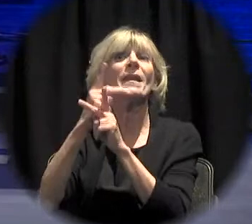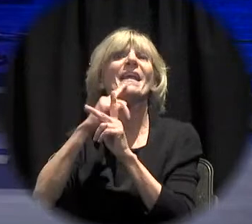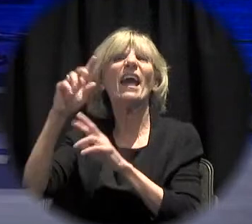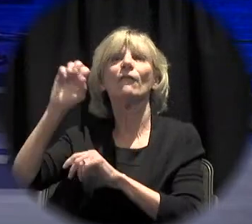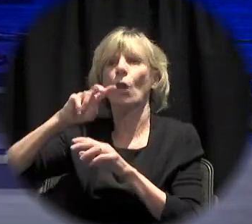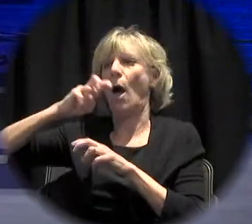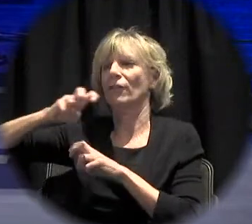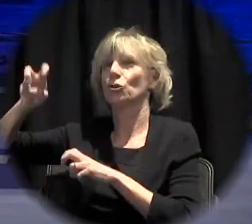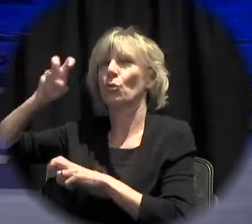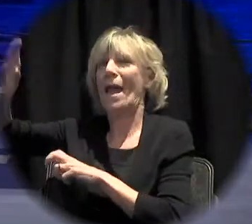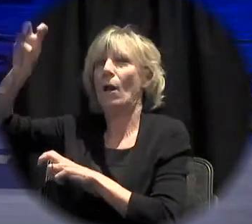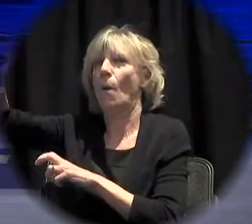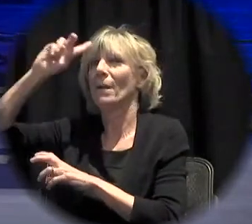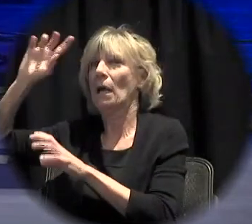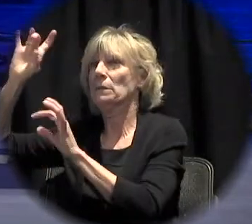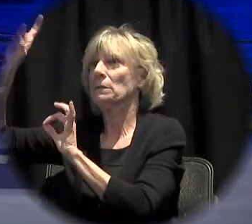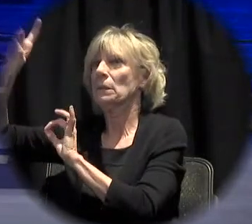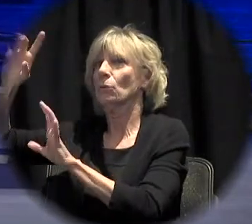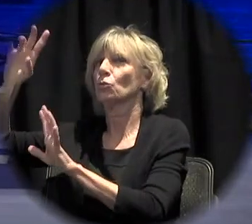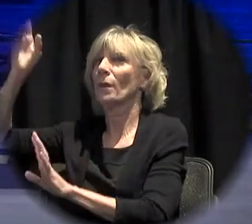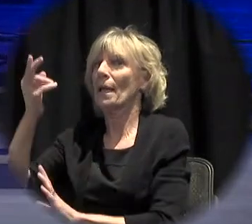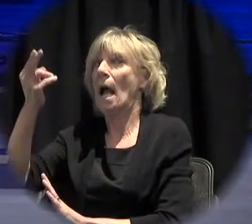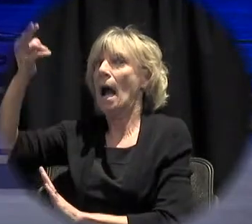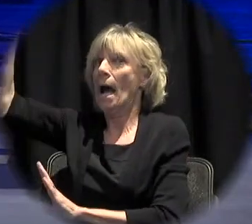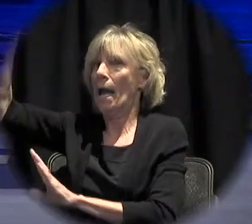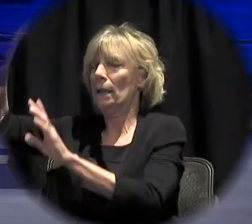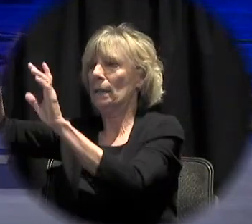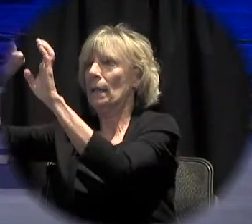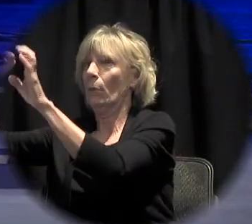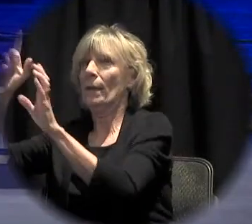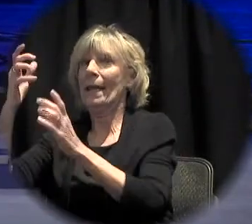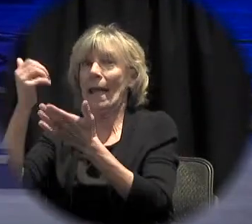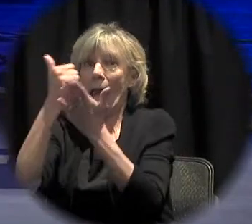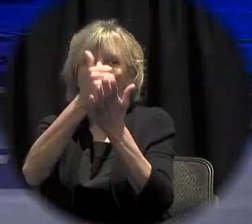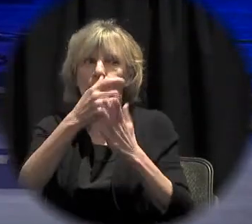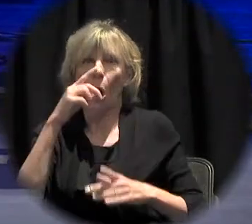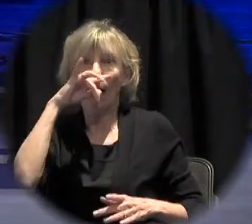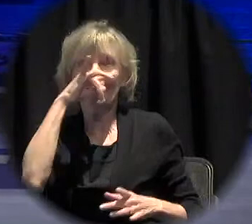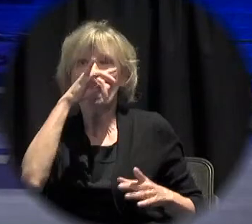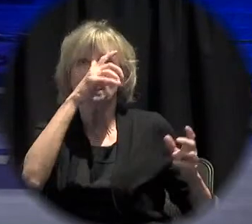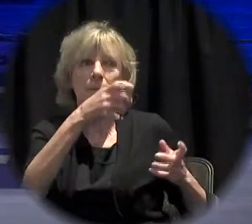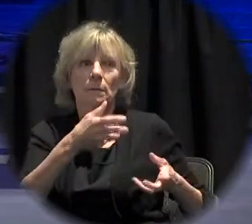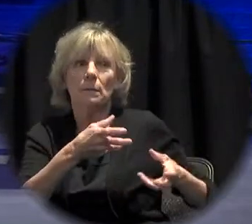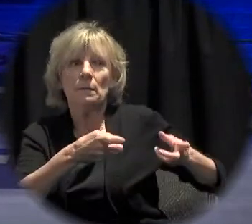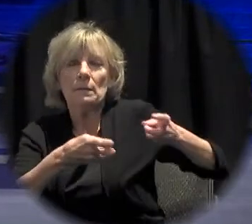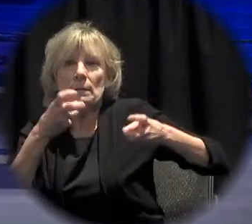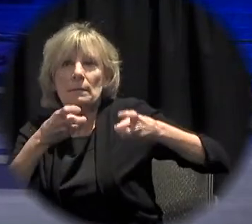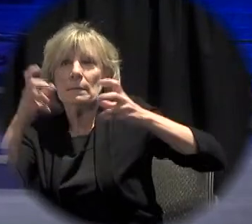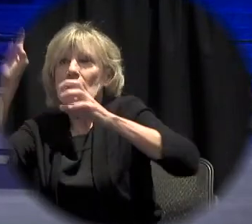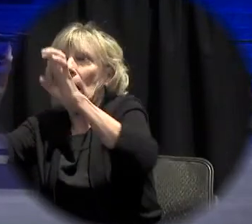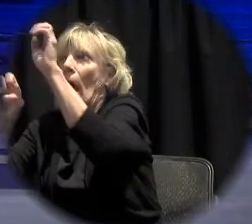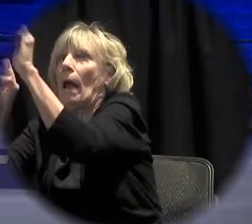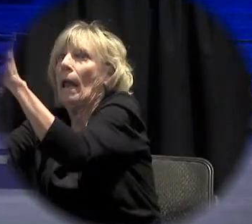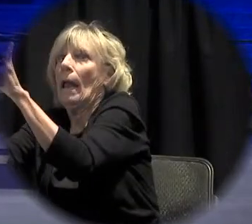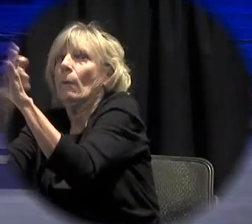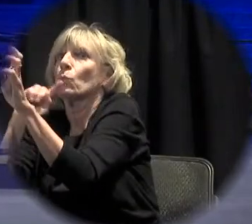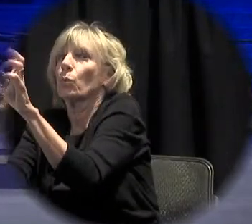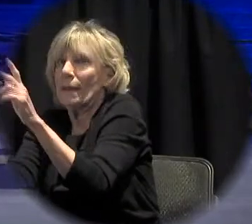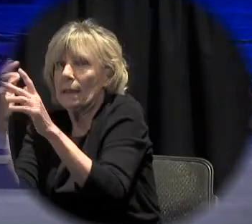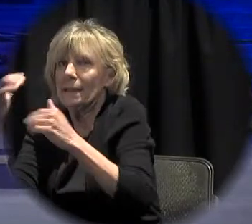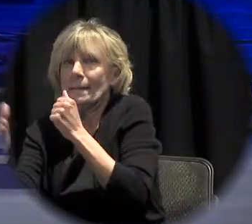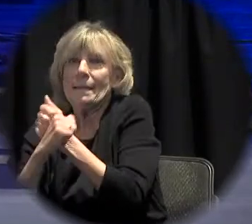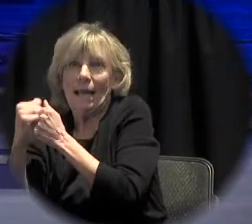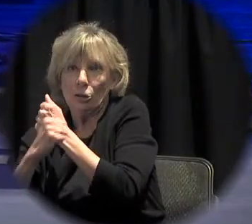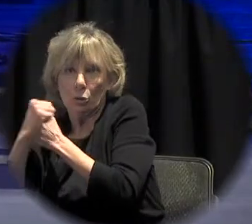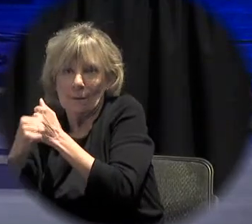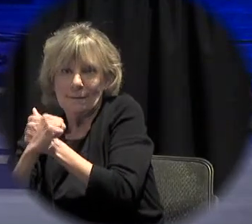sure they had the right footholds. We got them up to the top safely, and that they were so proud of it. They were just fueled a love for adventure